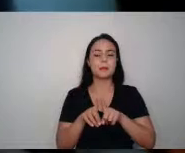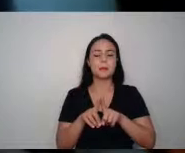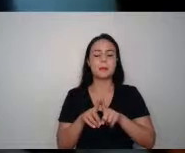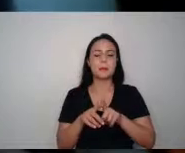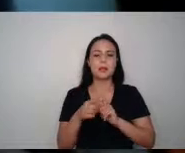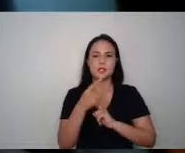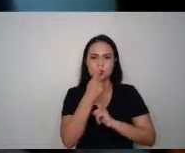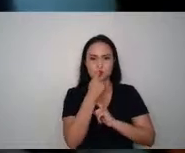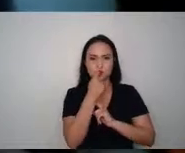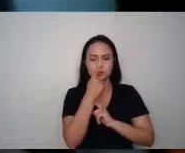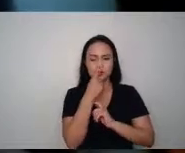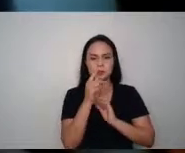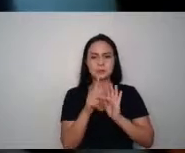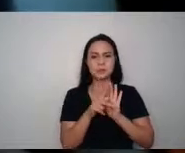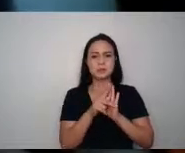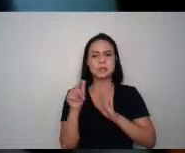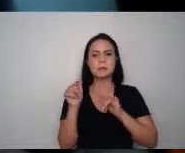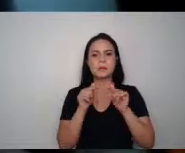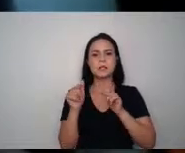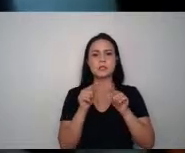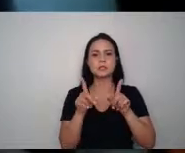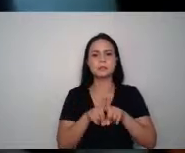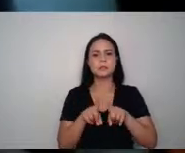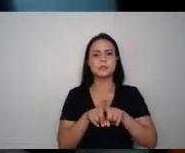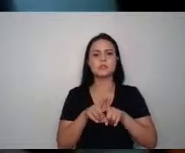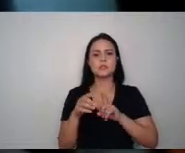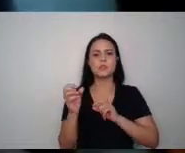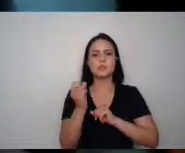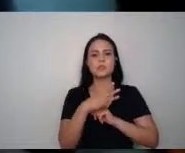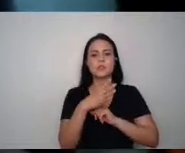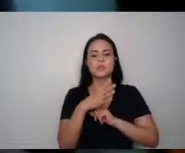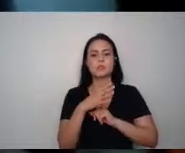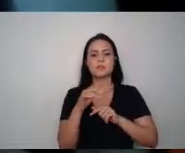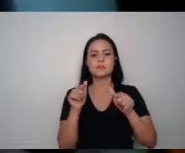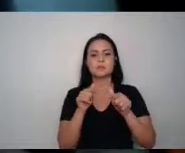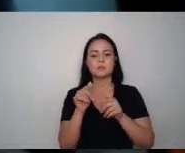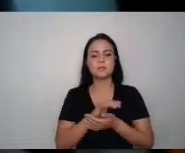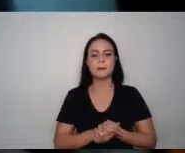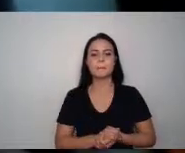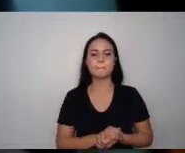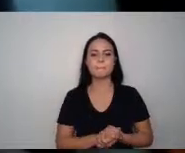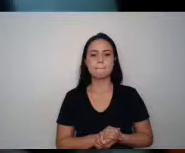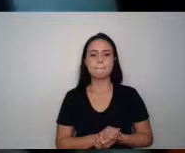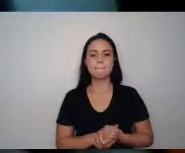also the time of the employee when he's not working and he's having his social life.